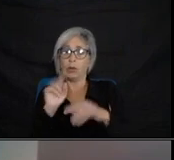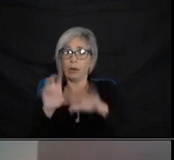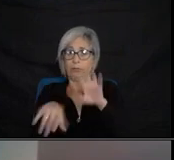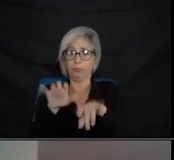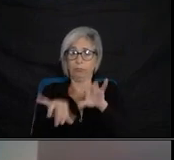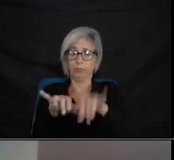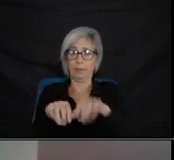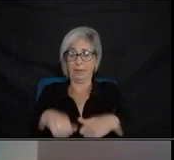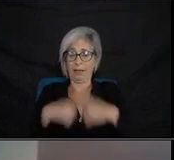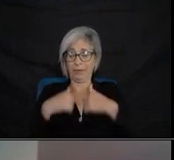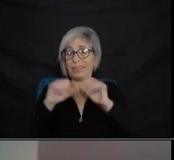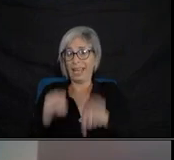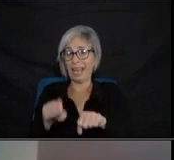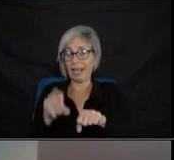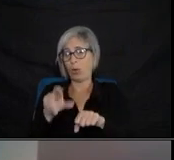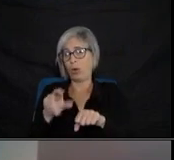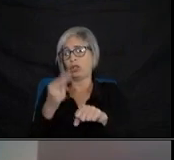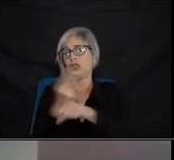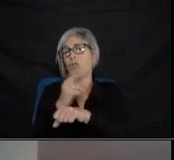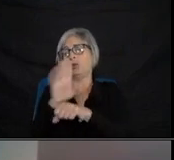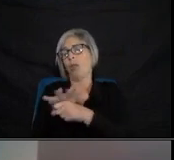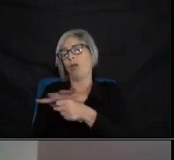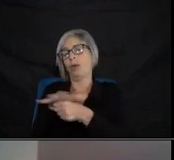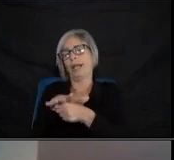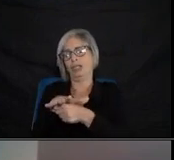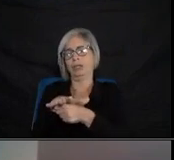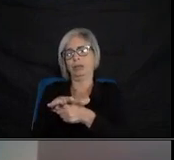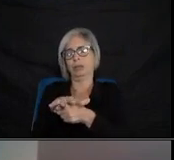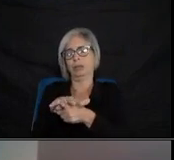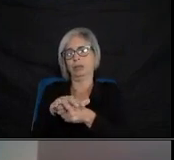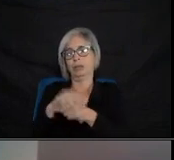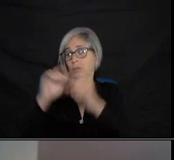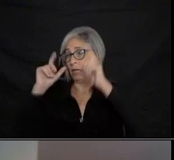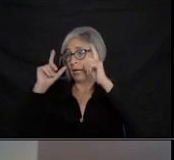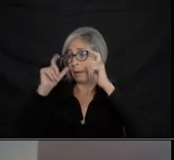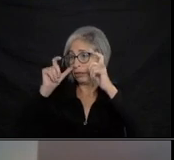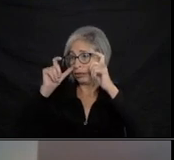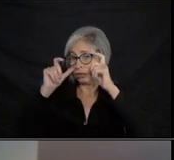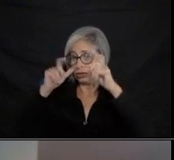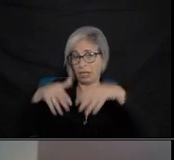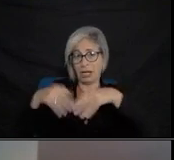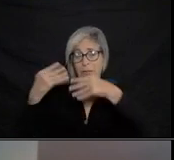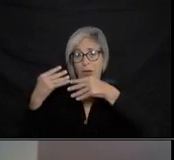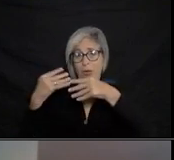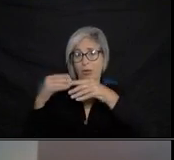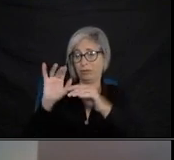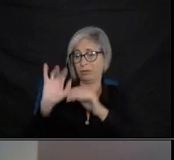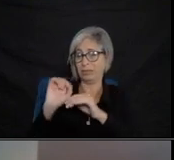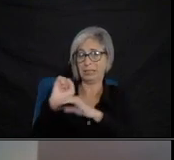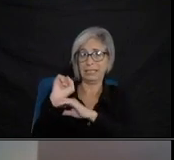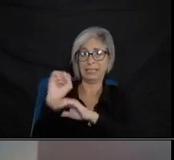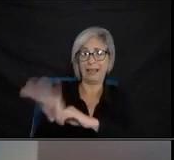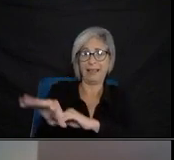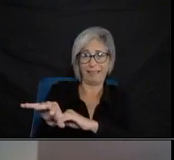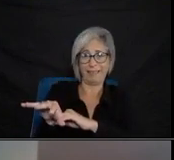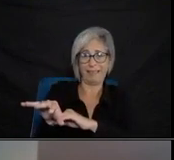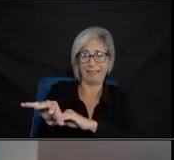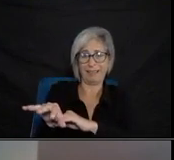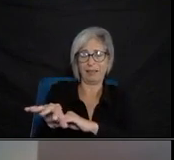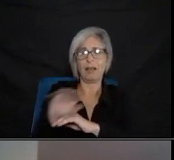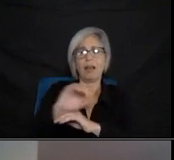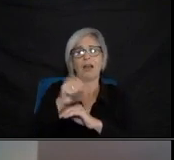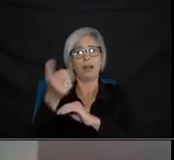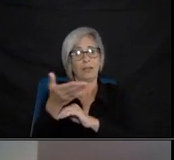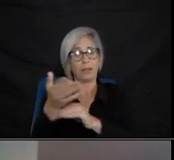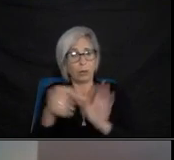address. You hit next, and then you can upload a picture and type a note in, and then you hit submit. The other thing I wanted to show you